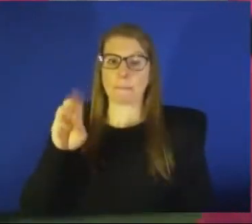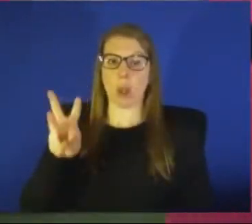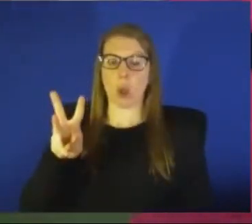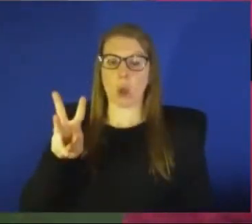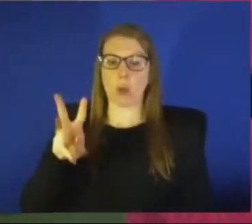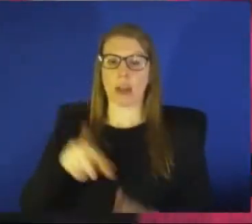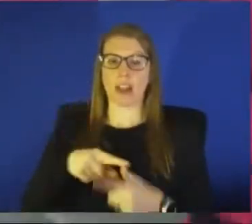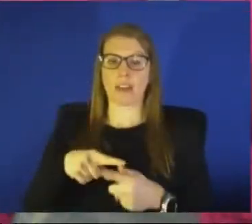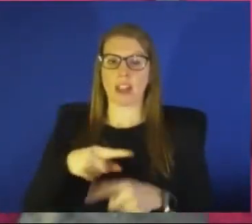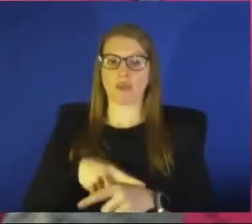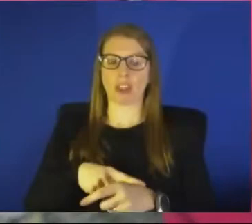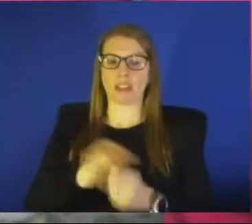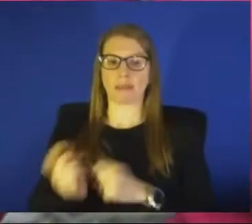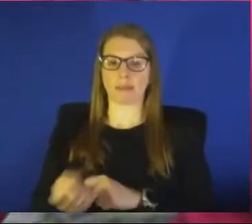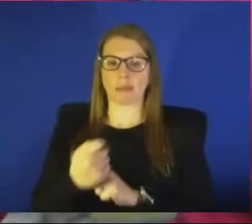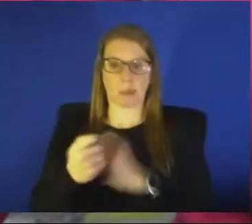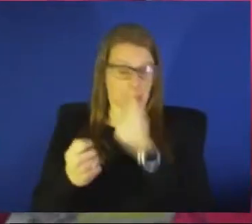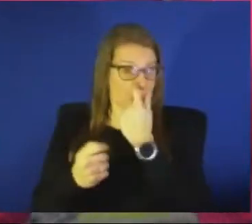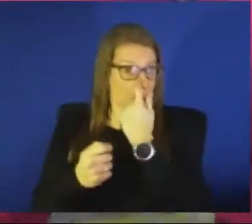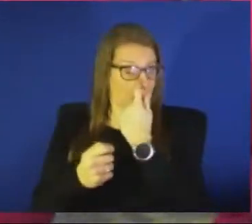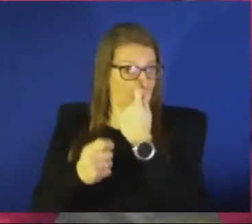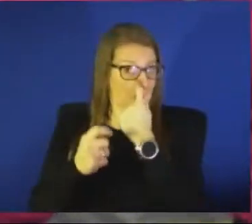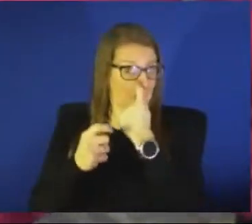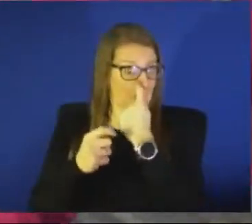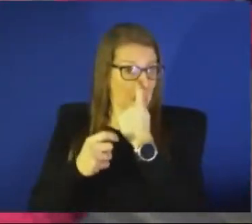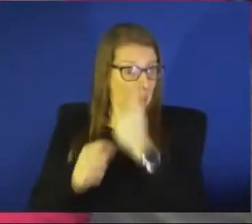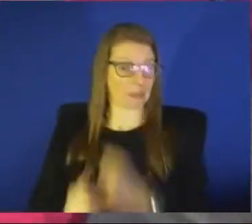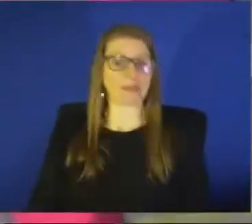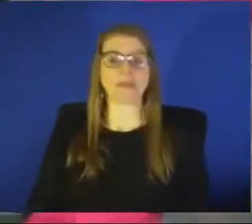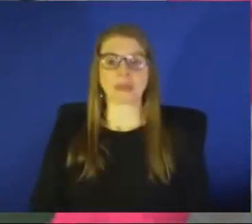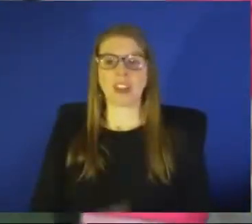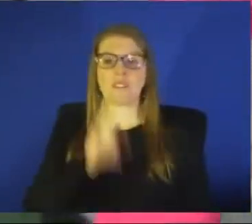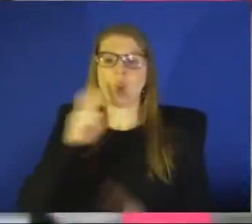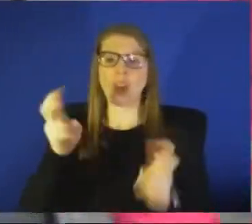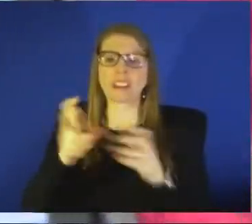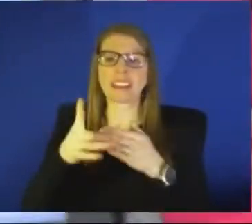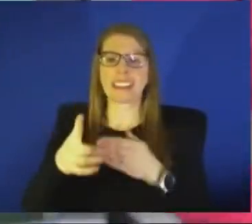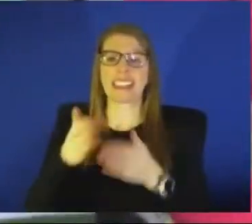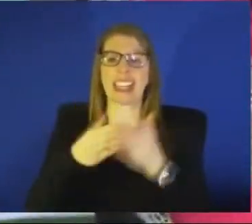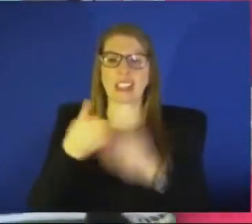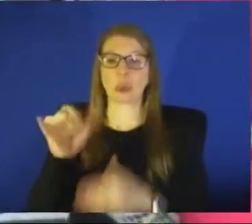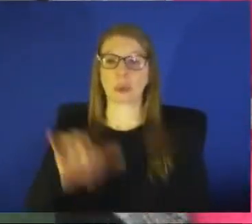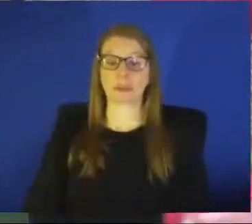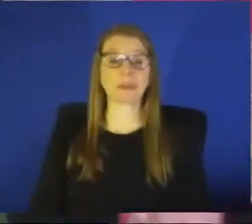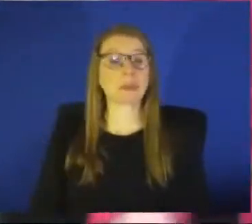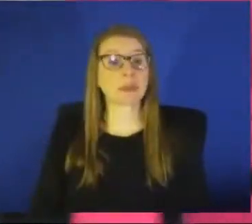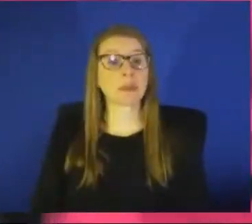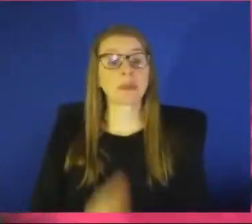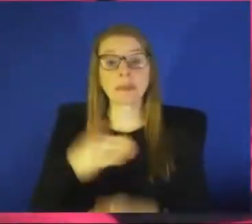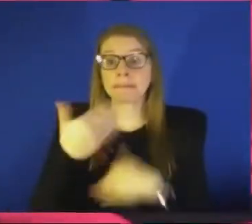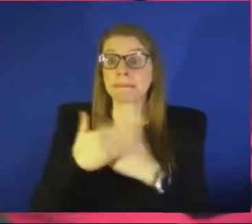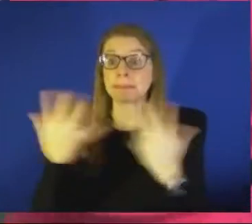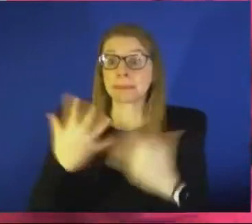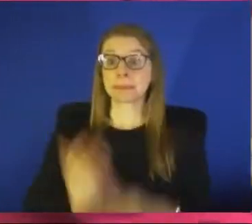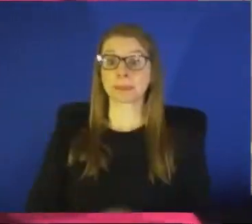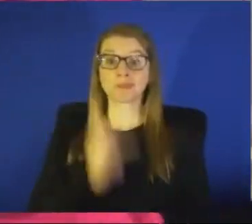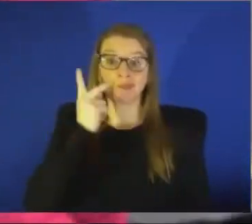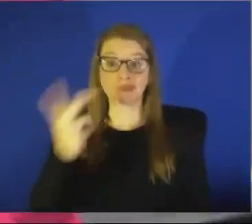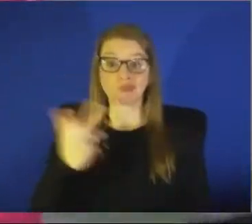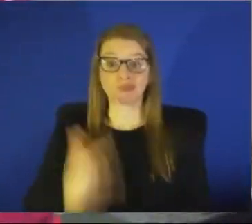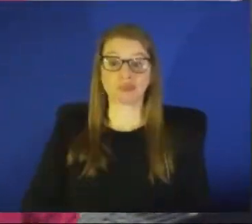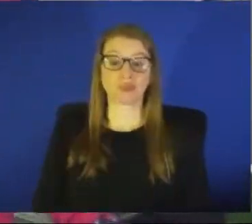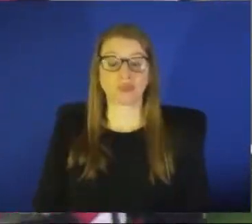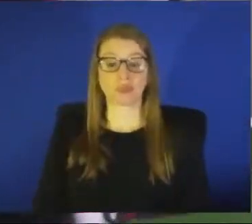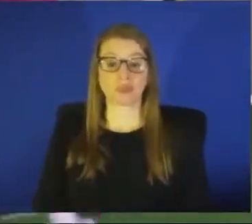hand of the lead hand as well. All right. So now what do we do? What's next? Okay, So, then tell people what we're going to be able to see. So like I said, this gives